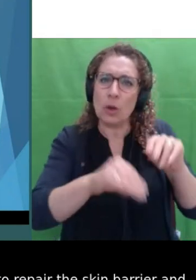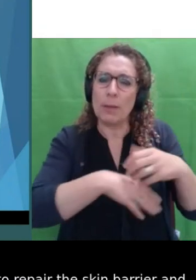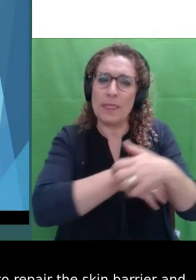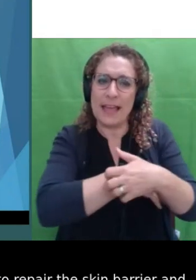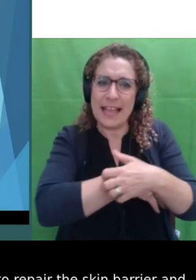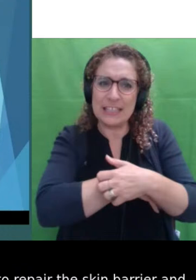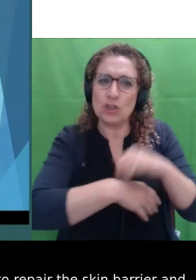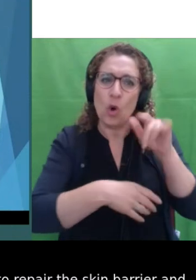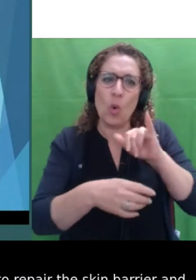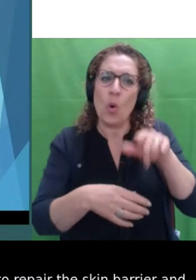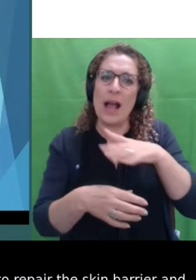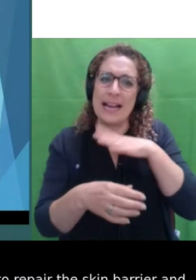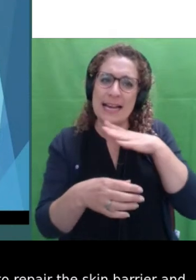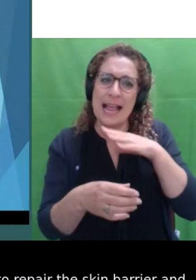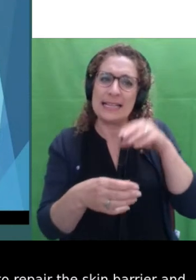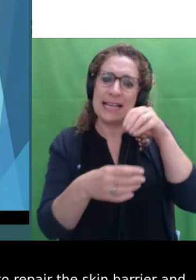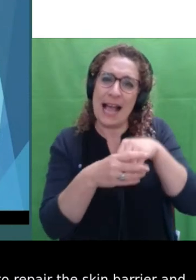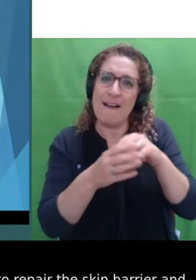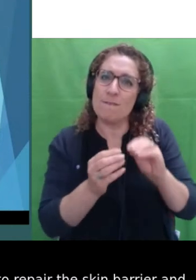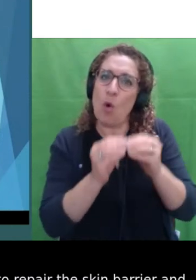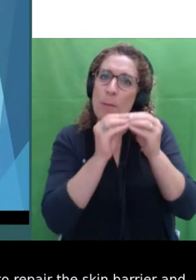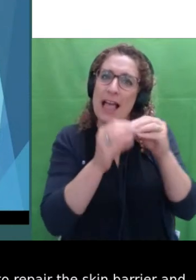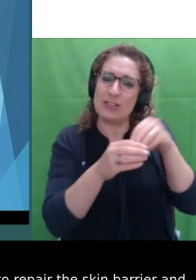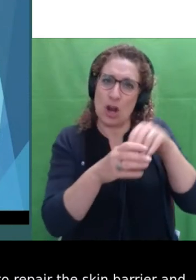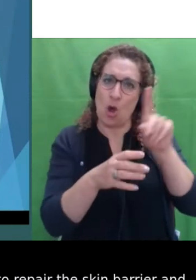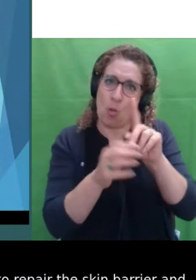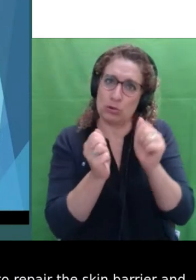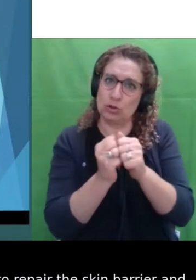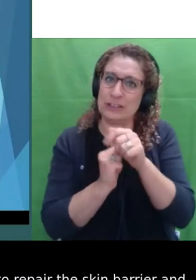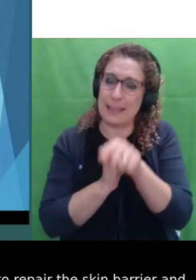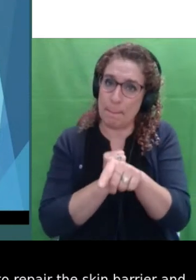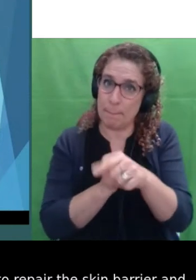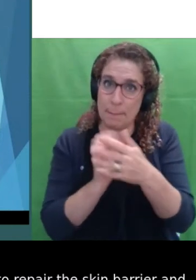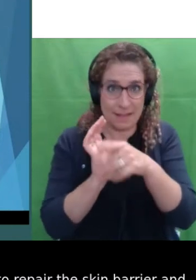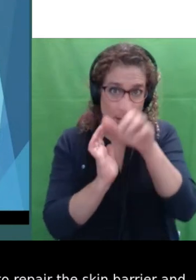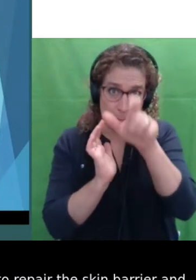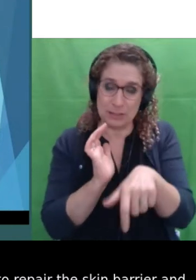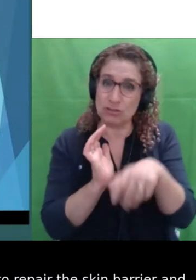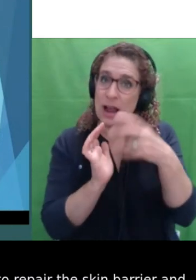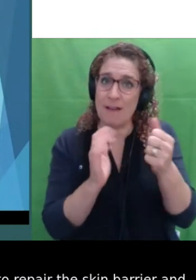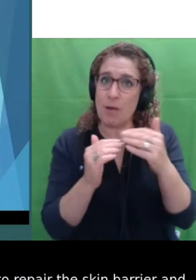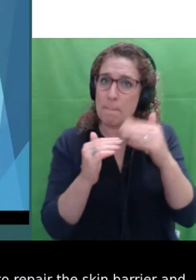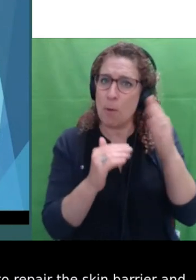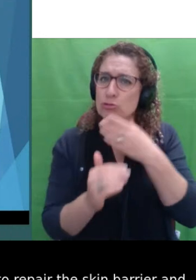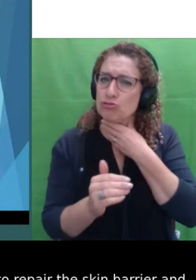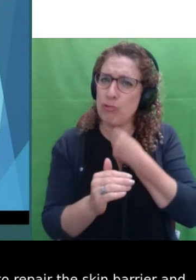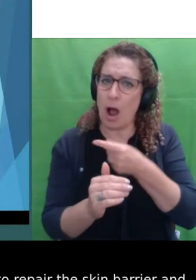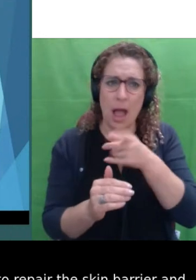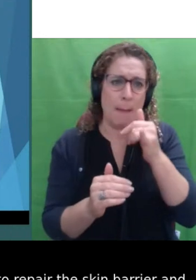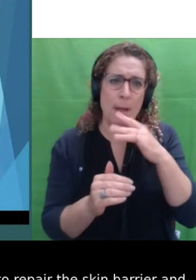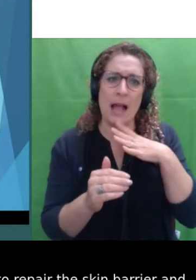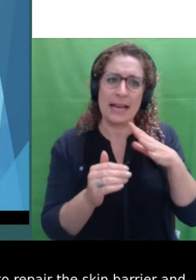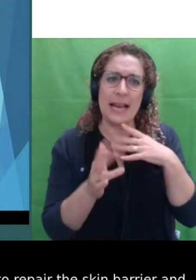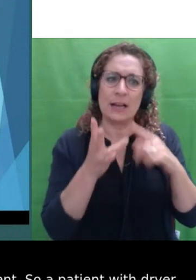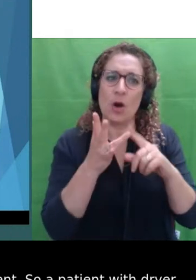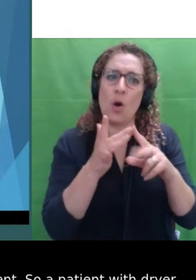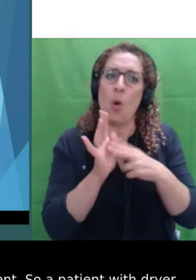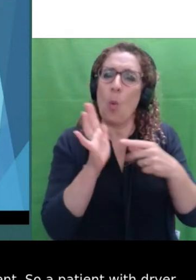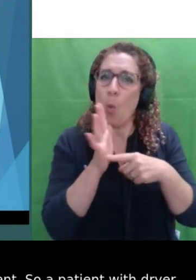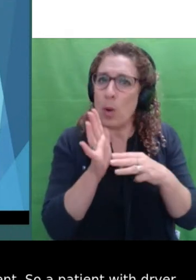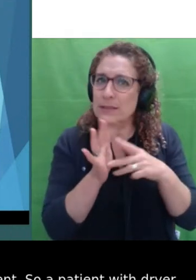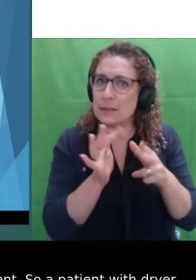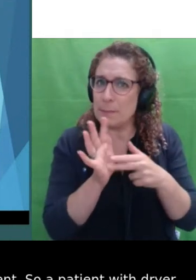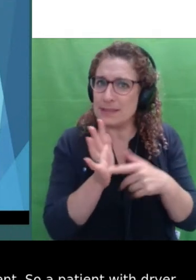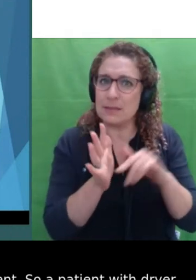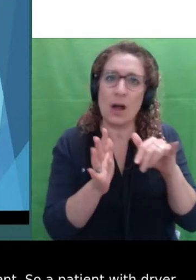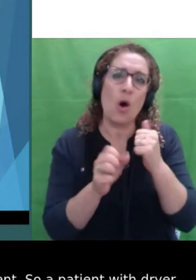that's effective for that patient so a patient with drier skin might be better with with an ointment or gel um you know a baby